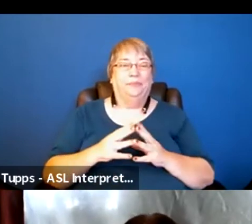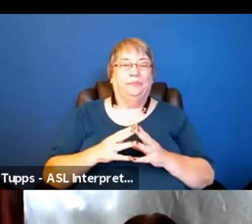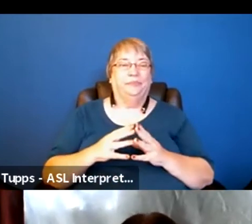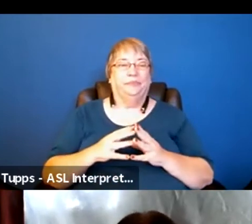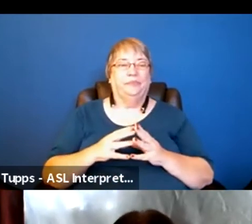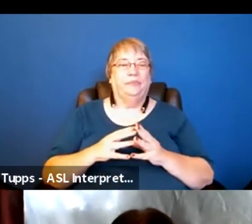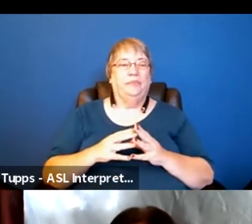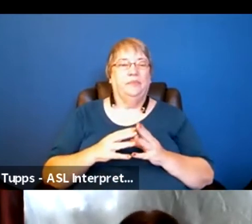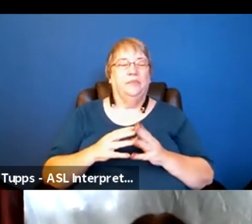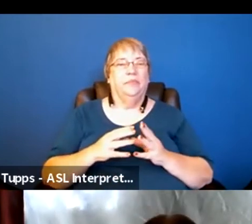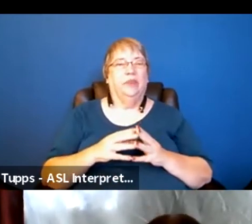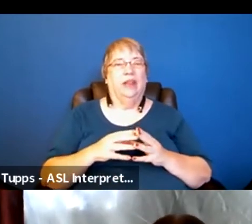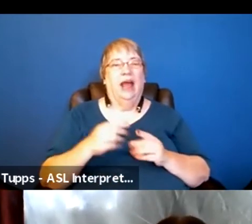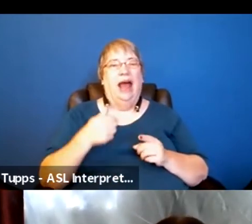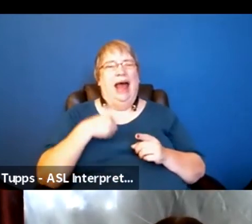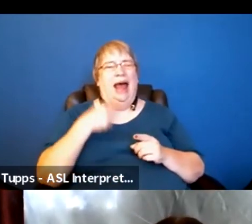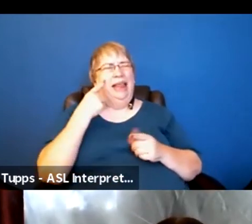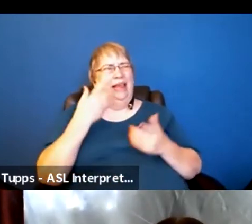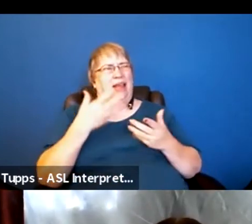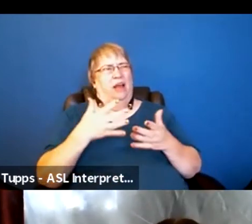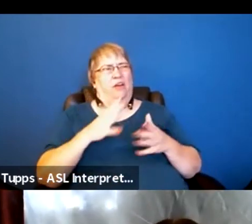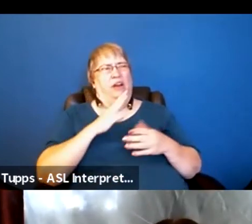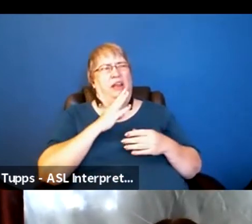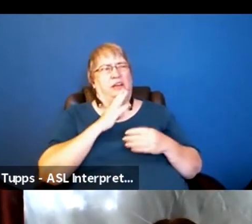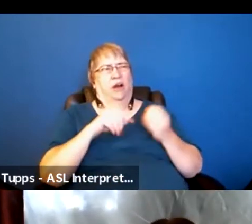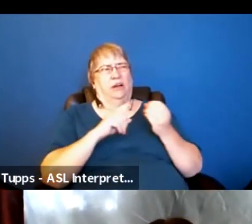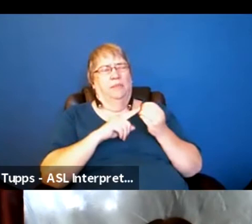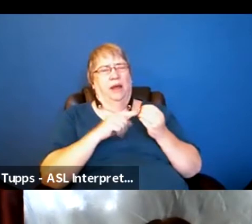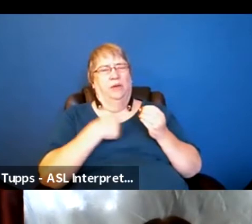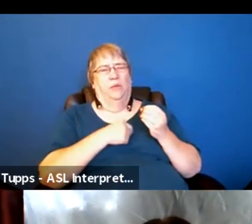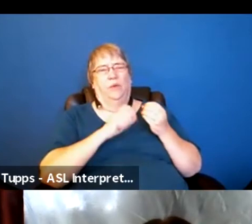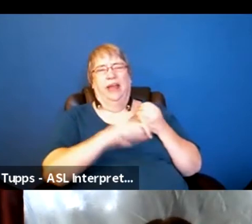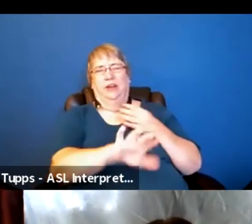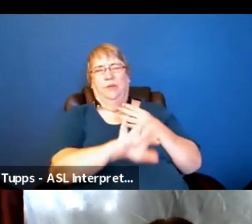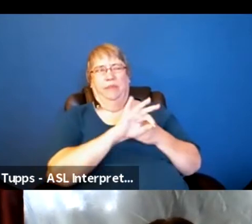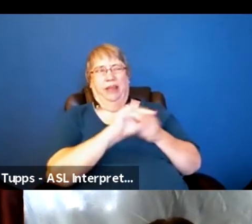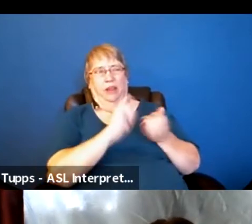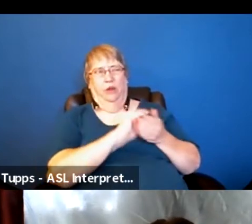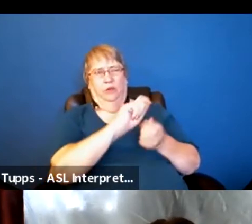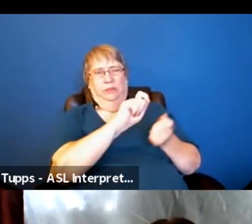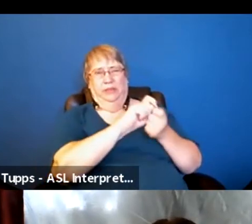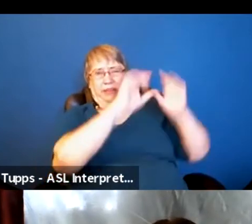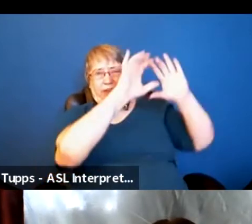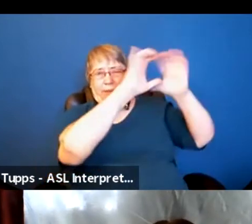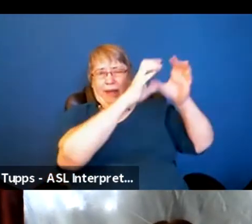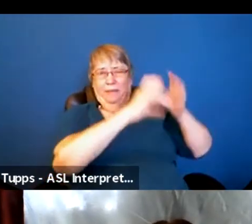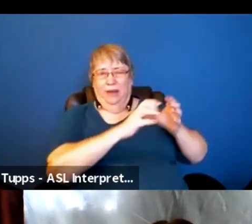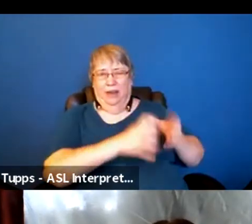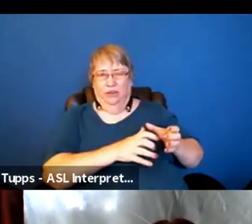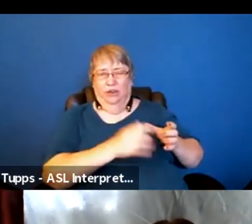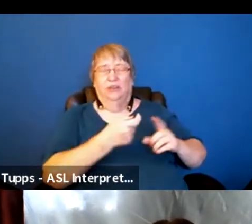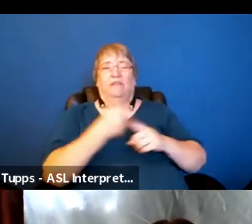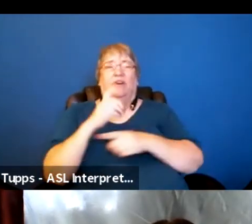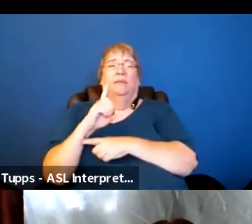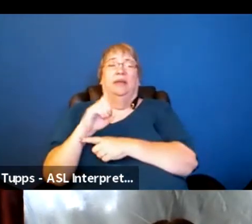Yeah, I mean, I think I talked about just that we picked the priority populations based on data